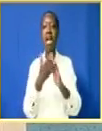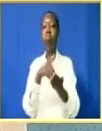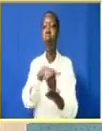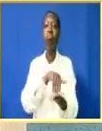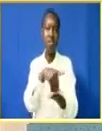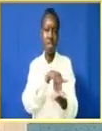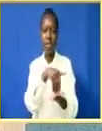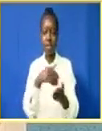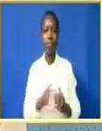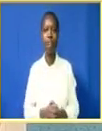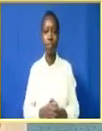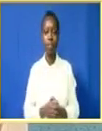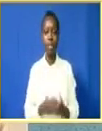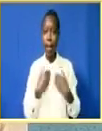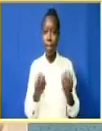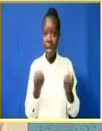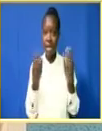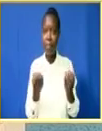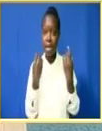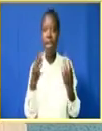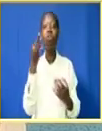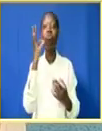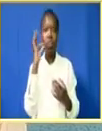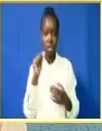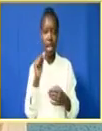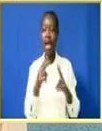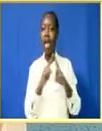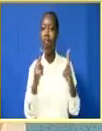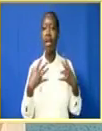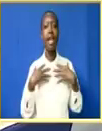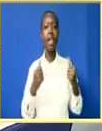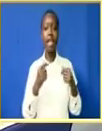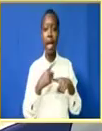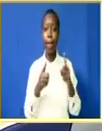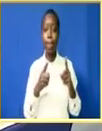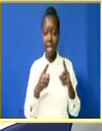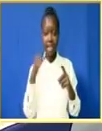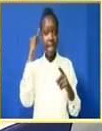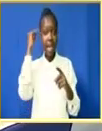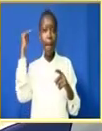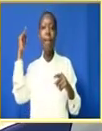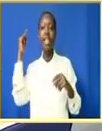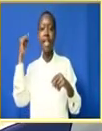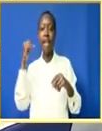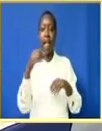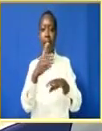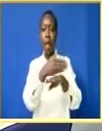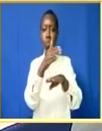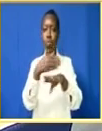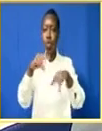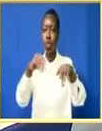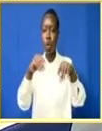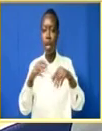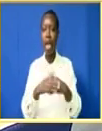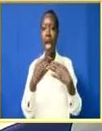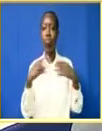big. It's big. It has so many fruits. It's very healthy, yes. Very healthy. Yes. But now imagine the top healthy layer has been carried away.